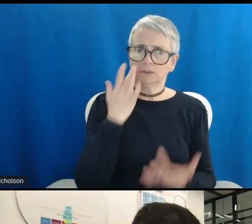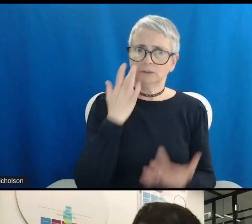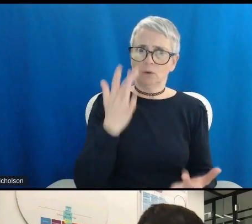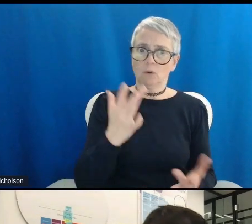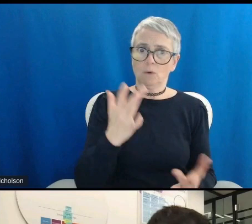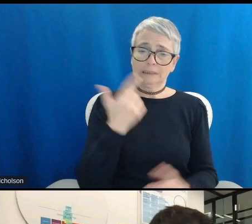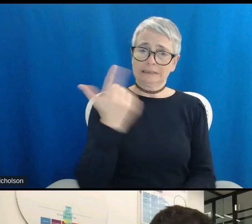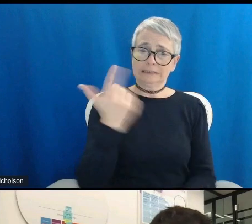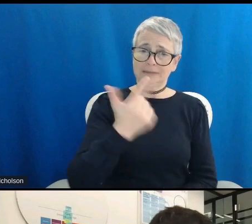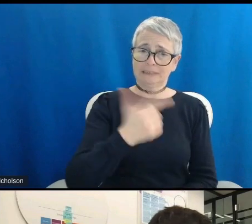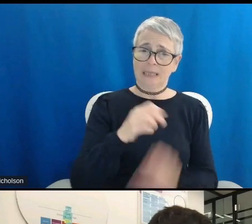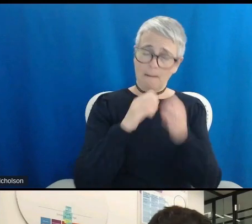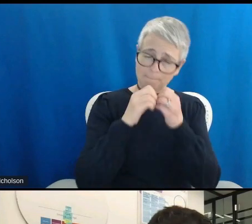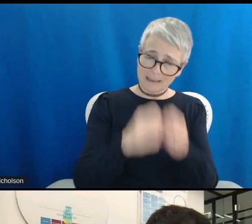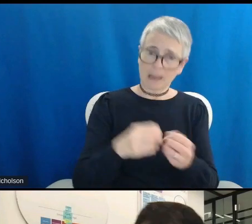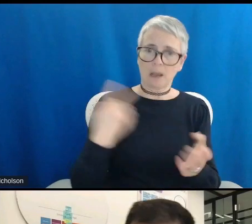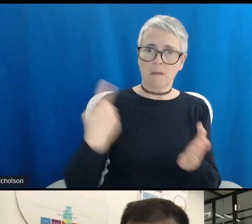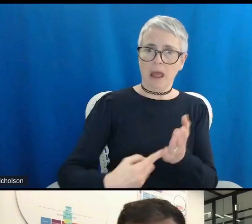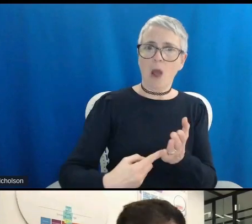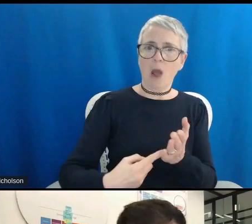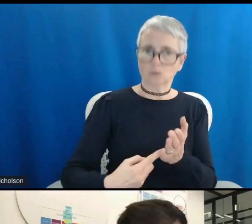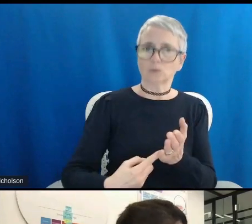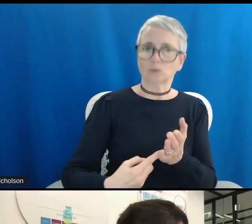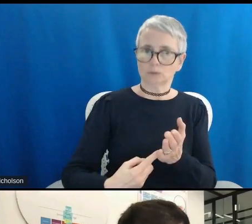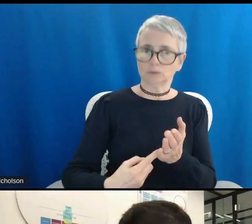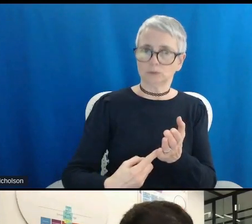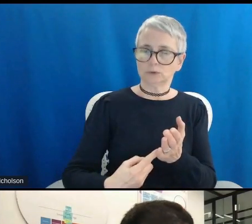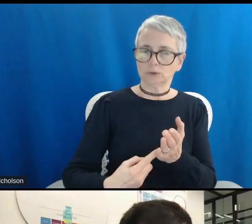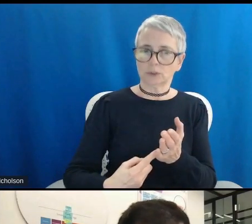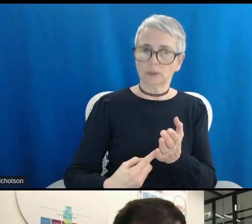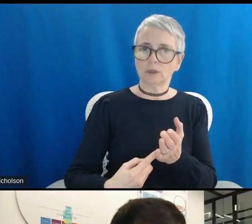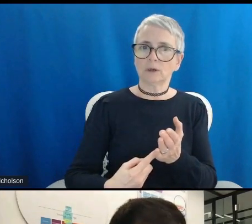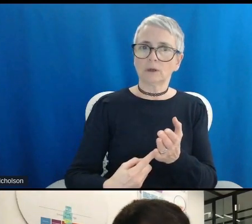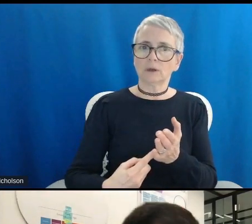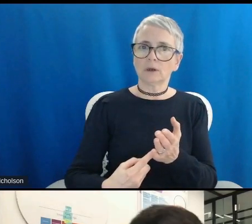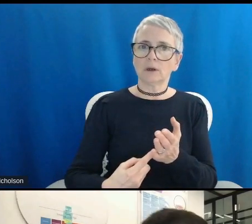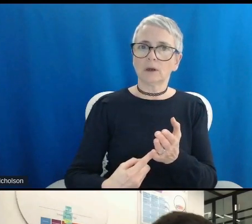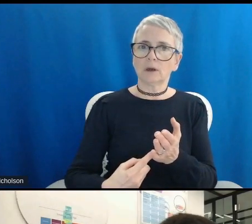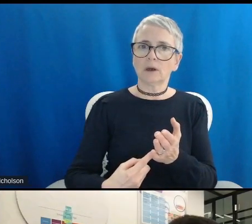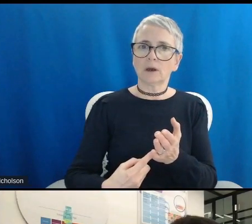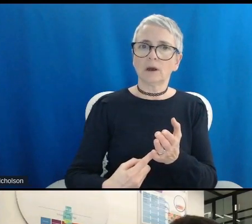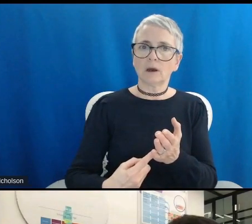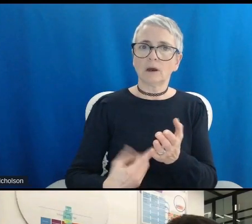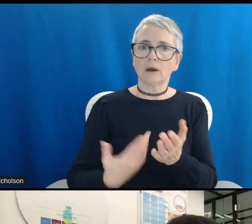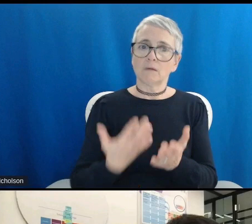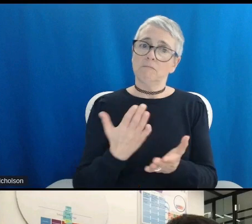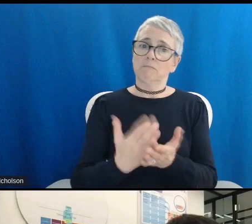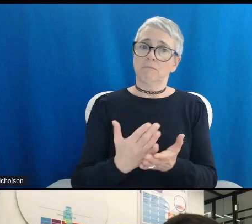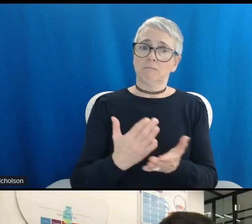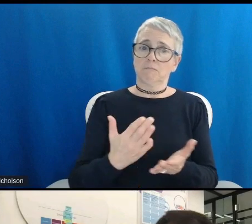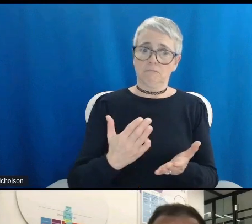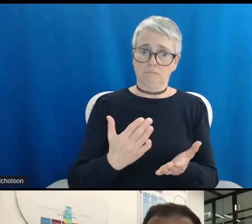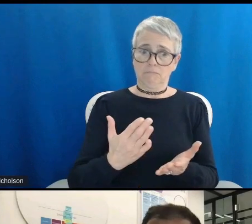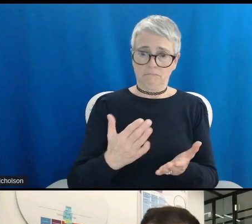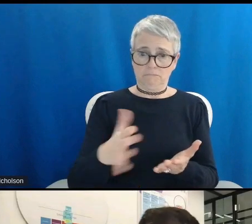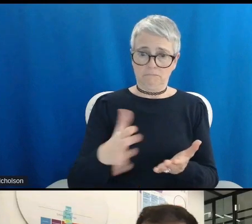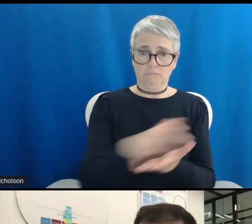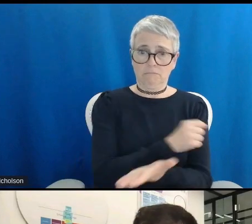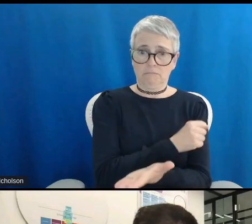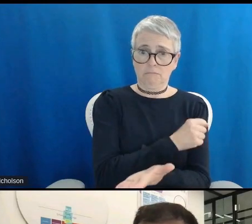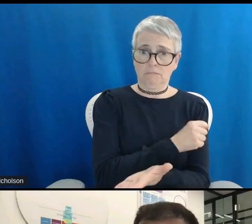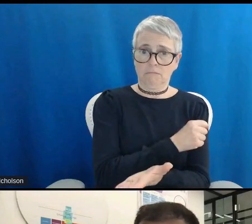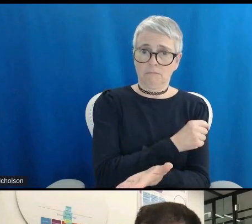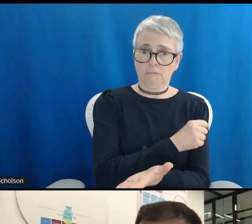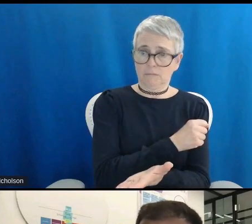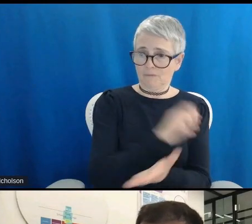£17 billion a year of money is taken away from people that are not accessible. So that money